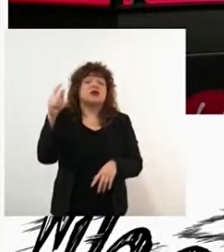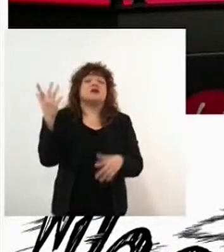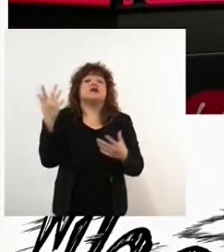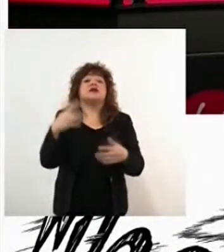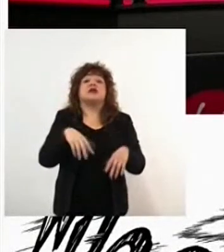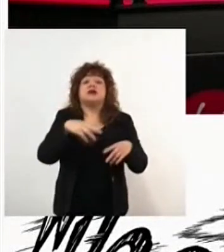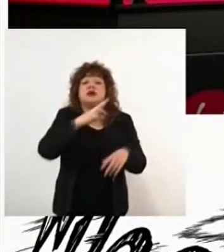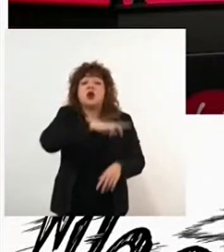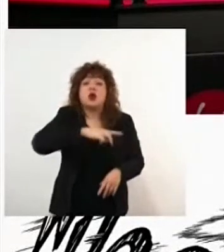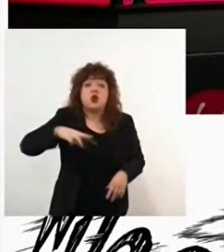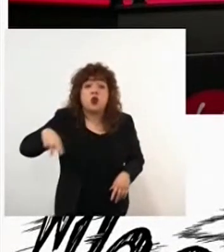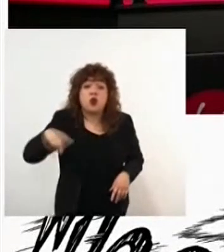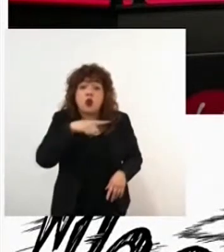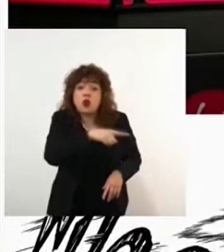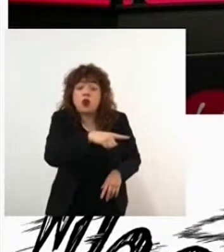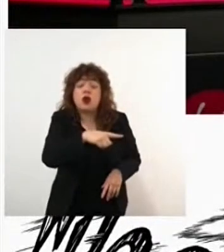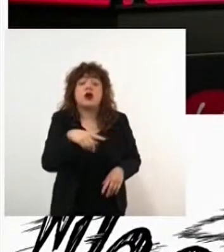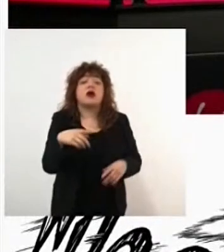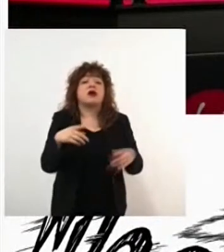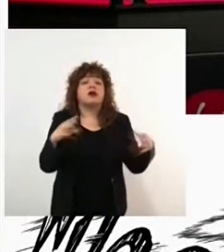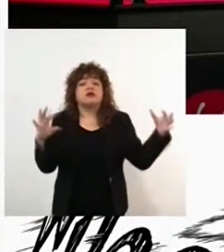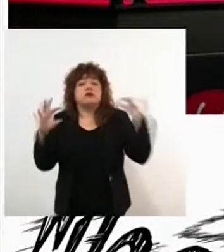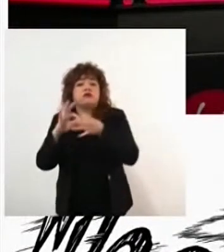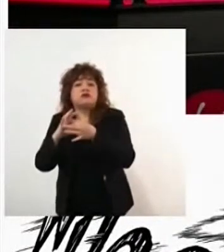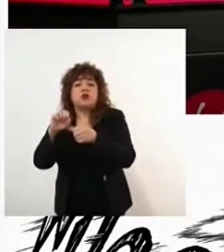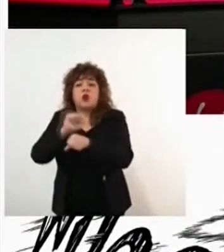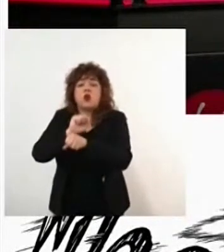doing deals with places like Brazil to